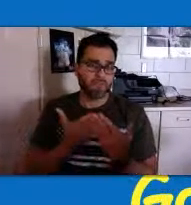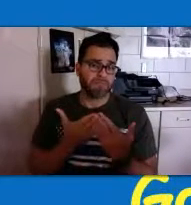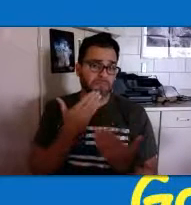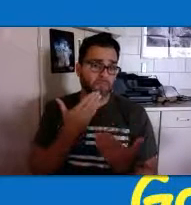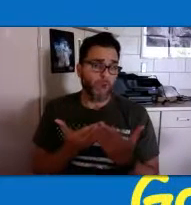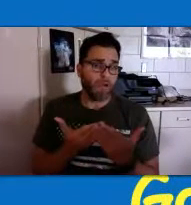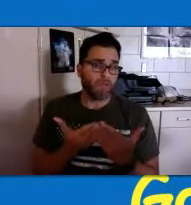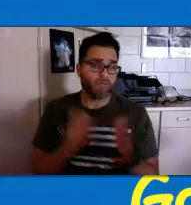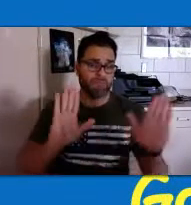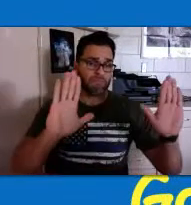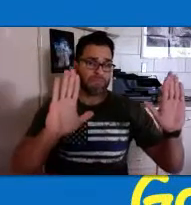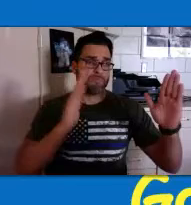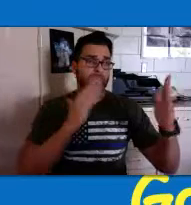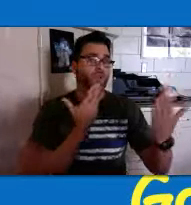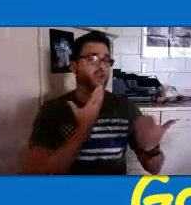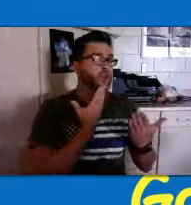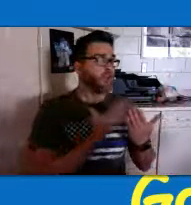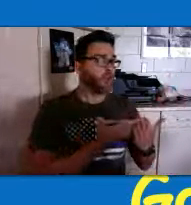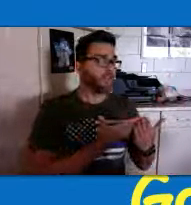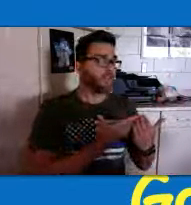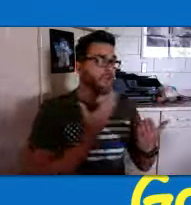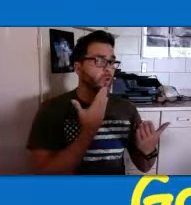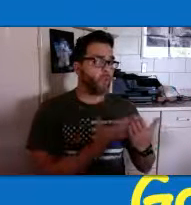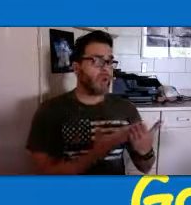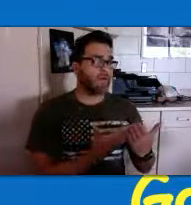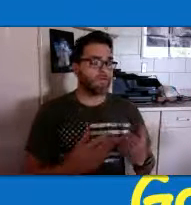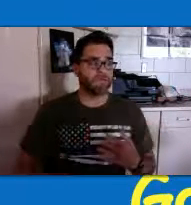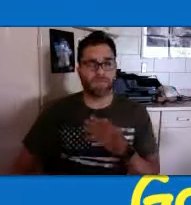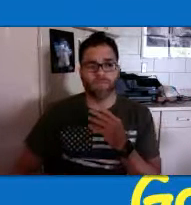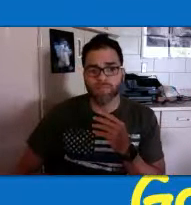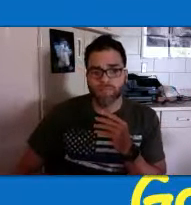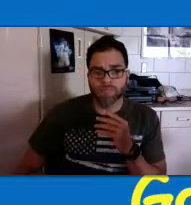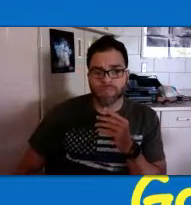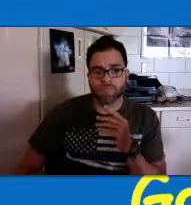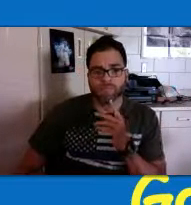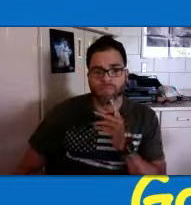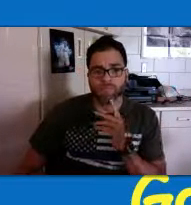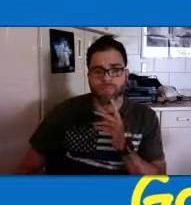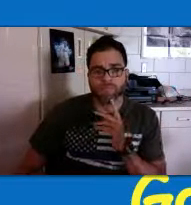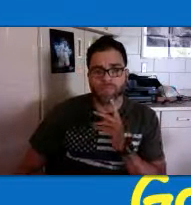Good, well, good, well.